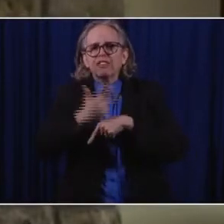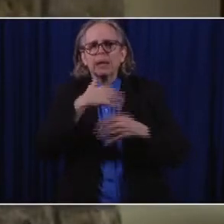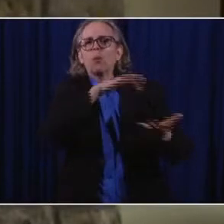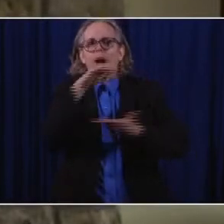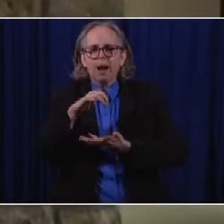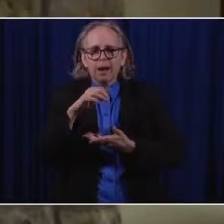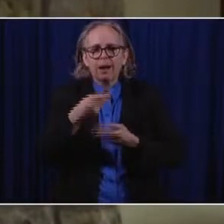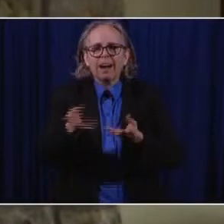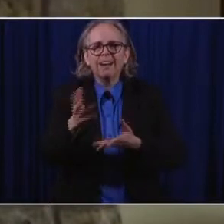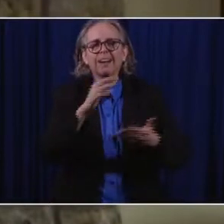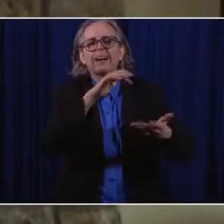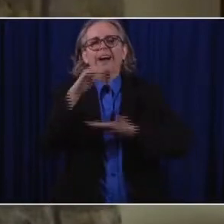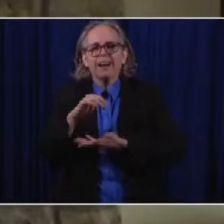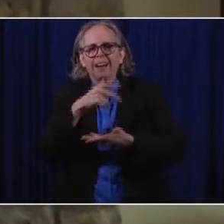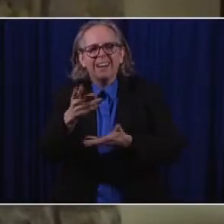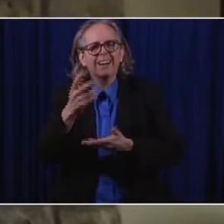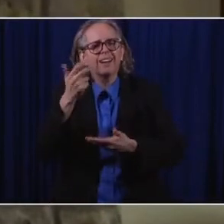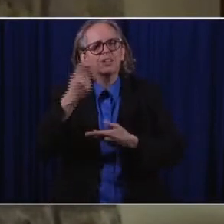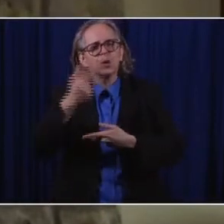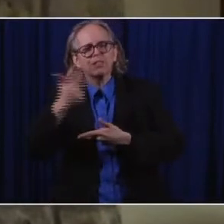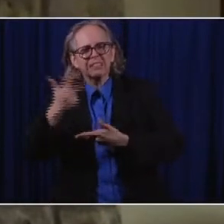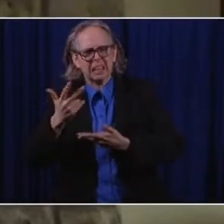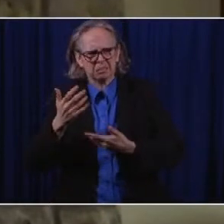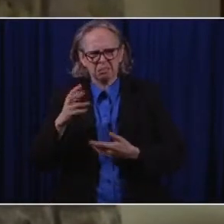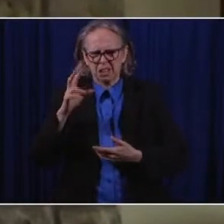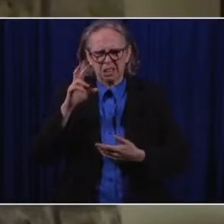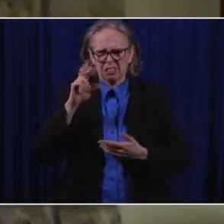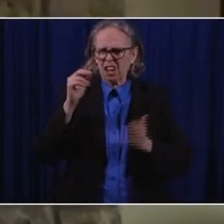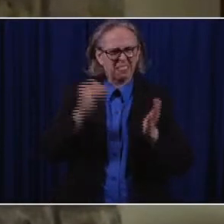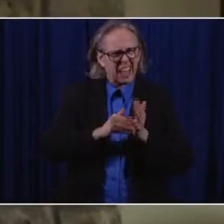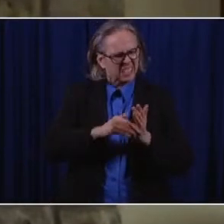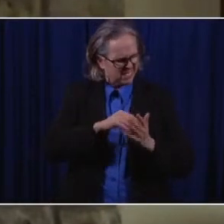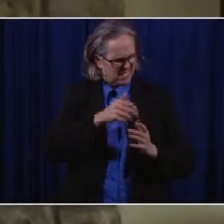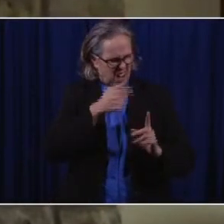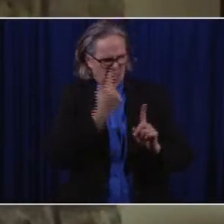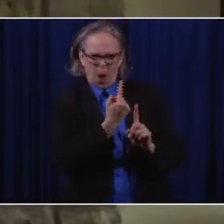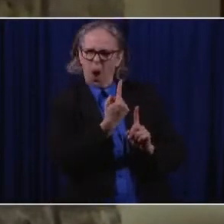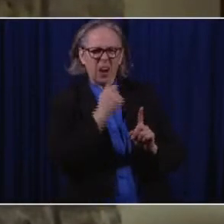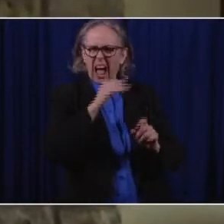to go very far. We probably have, if you just look at,